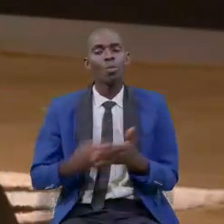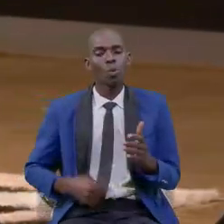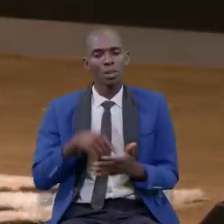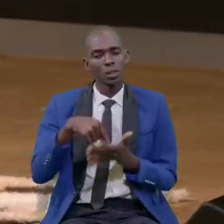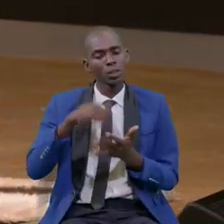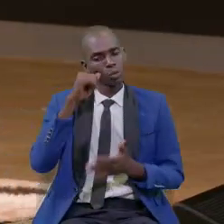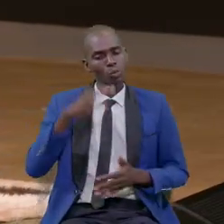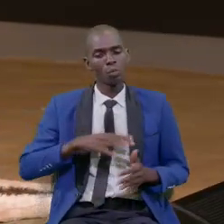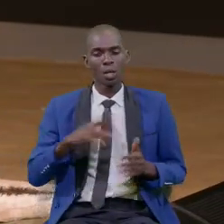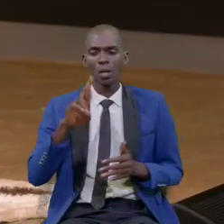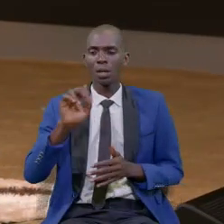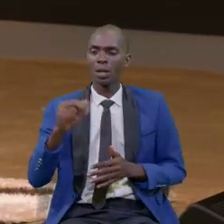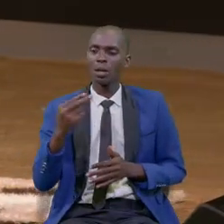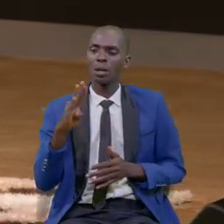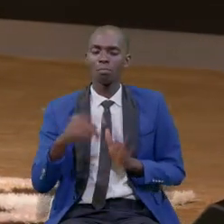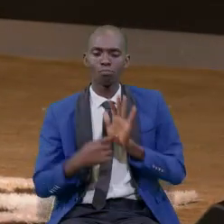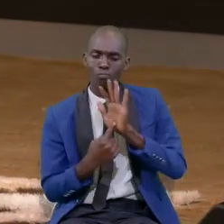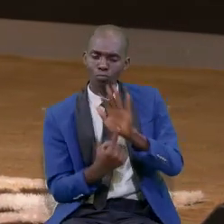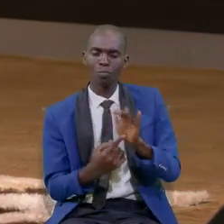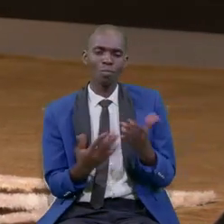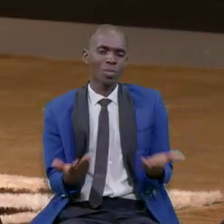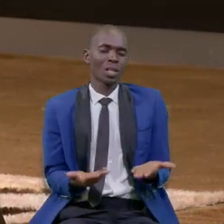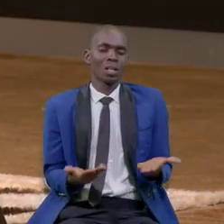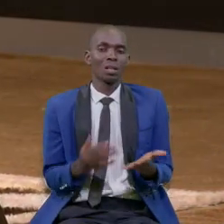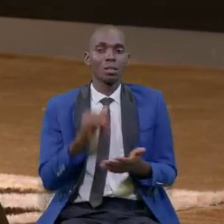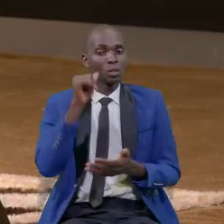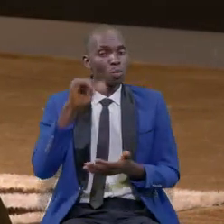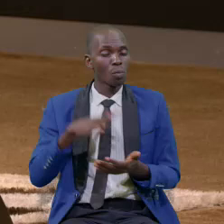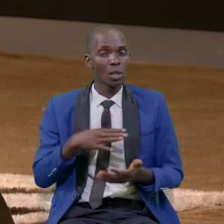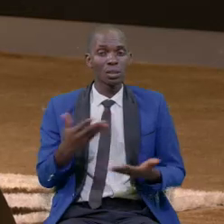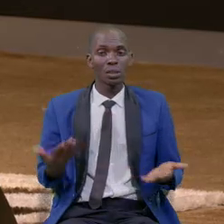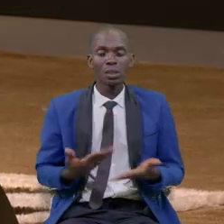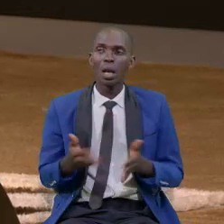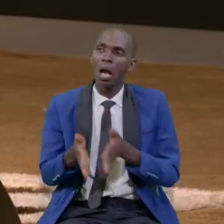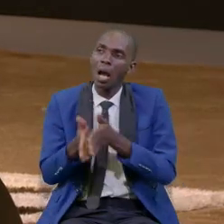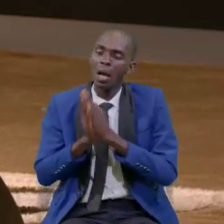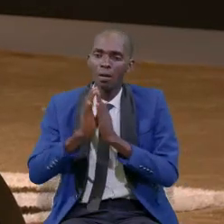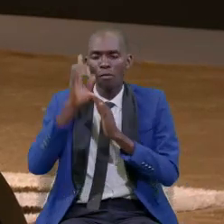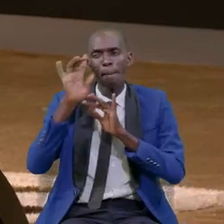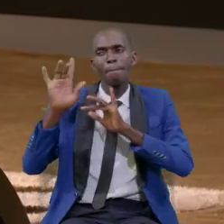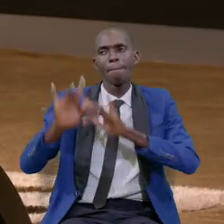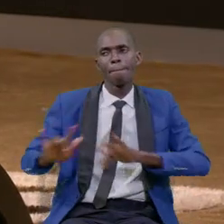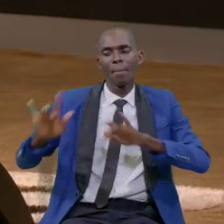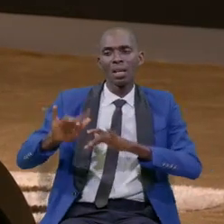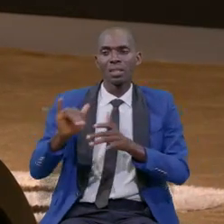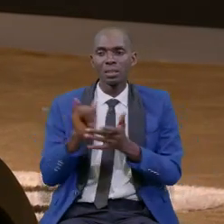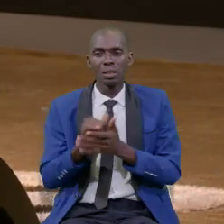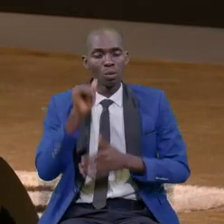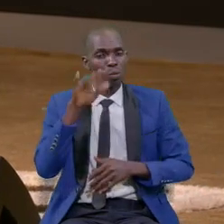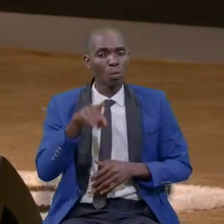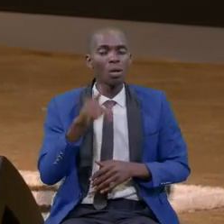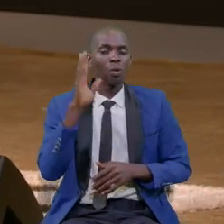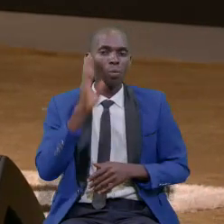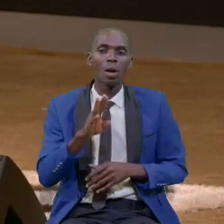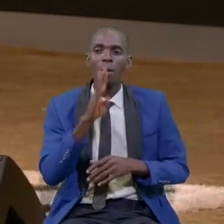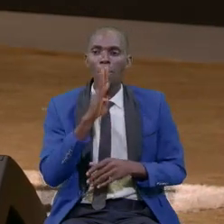this Rahab. She was not asking for mercy, that she will be spared from the judgment